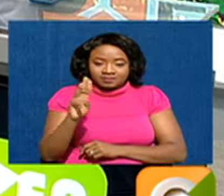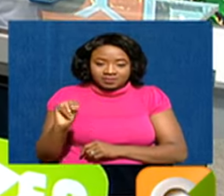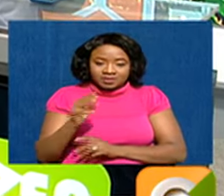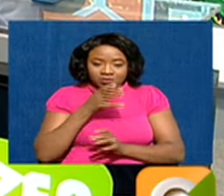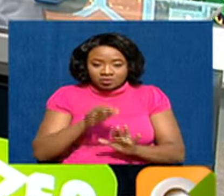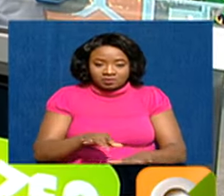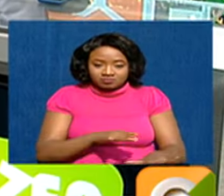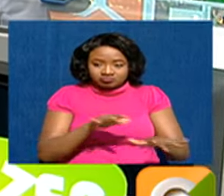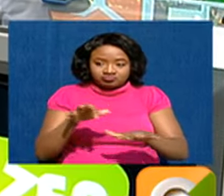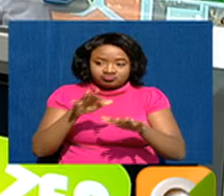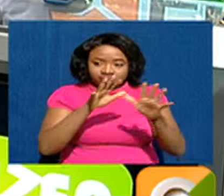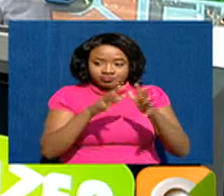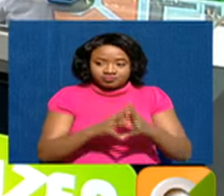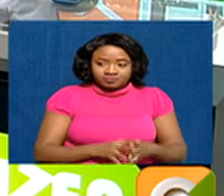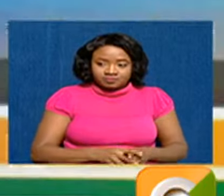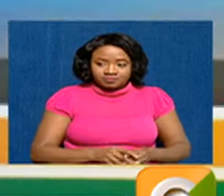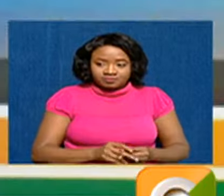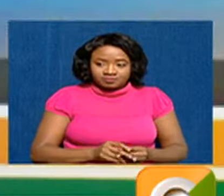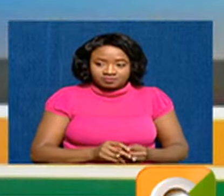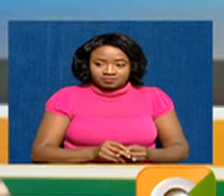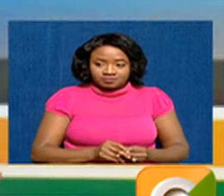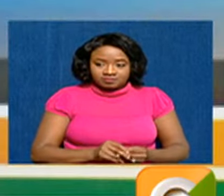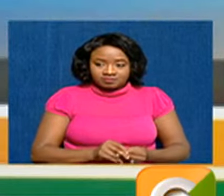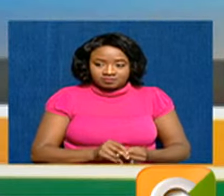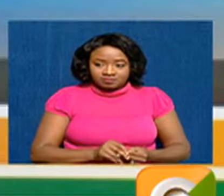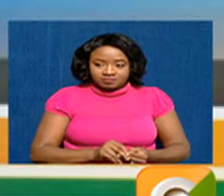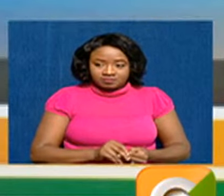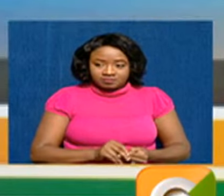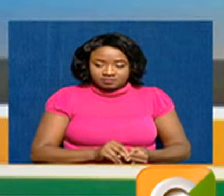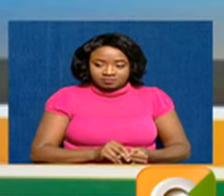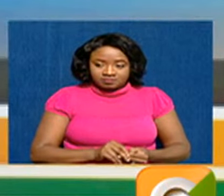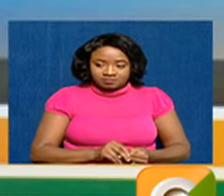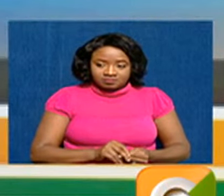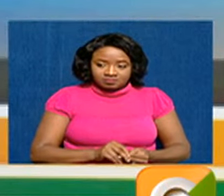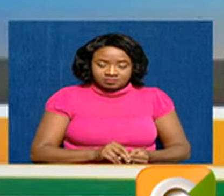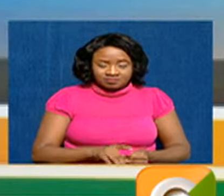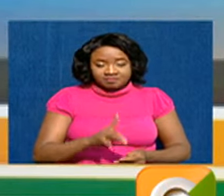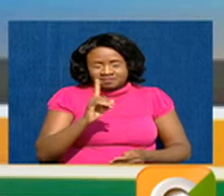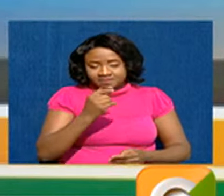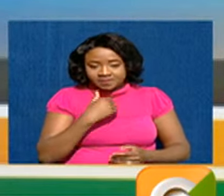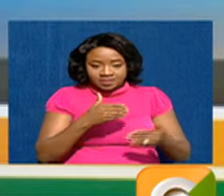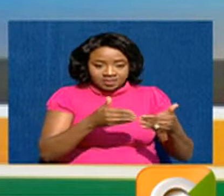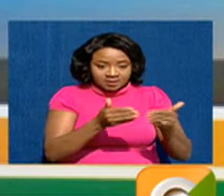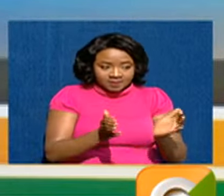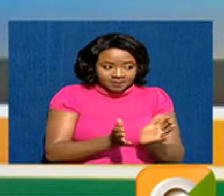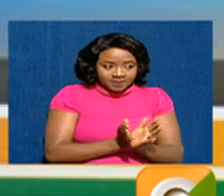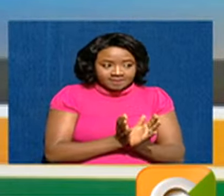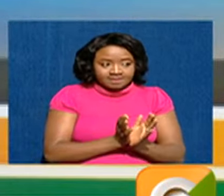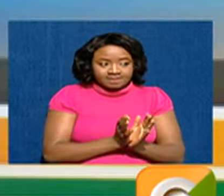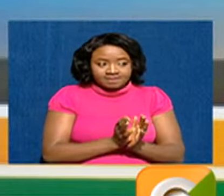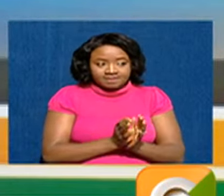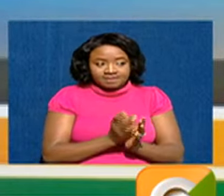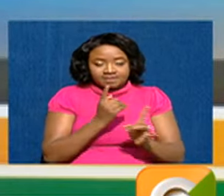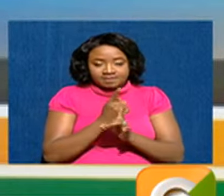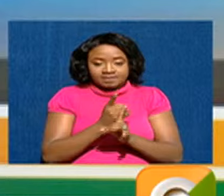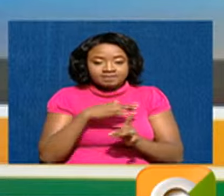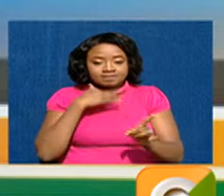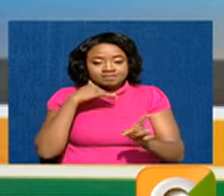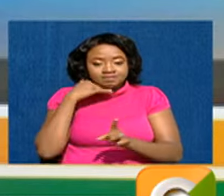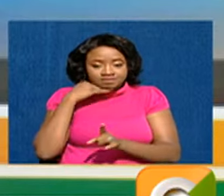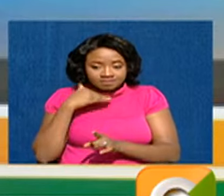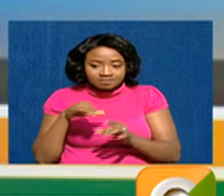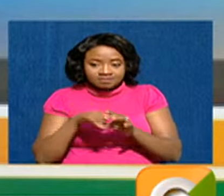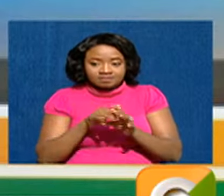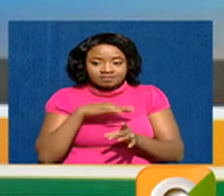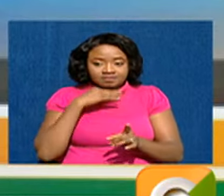these rains have caused a lot of havoc. Yeah. First, there are some families who have lost their lives, particularly